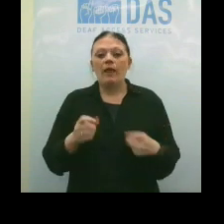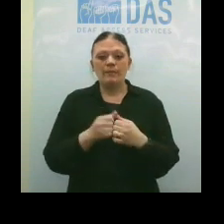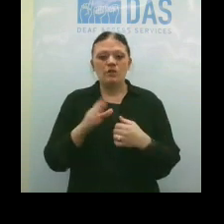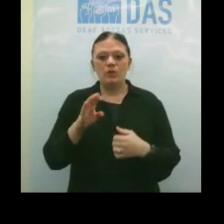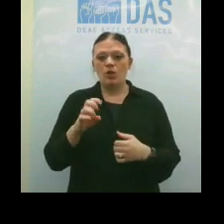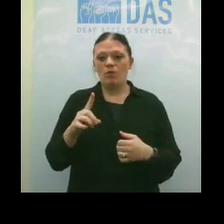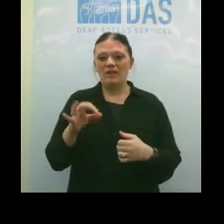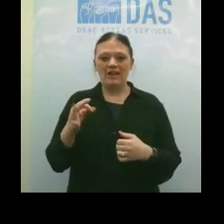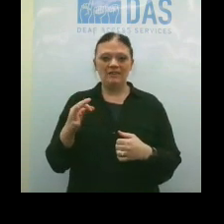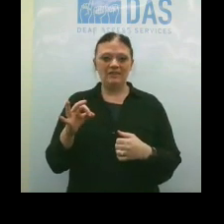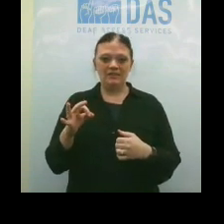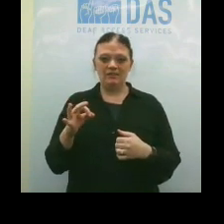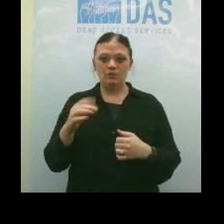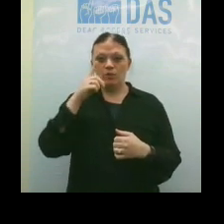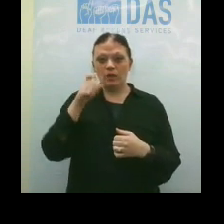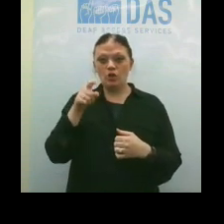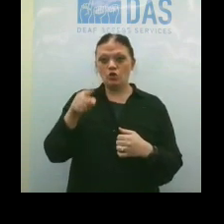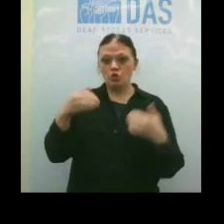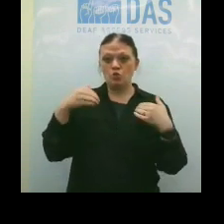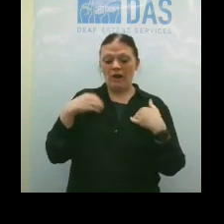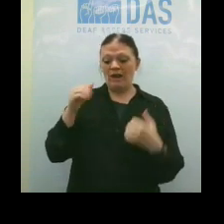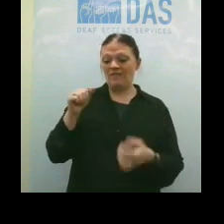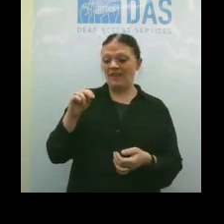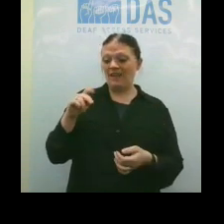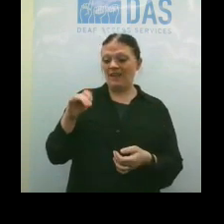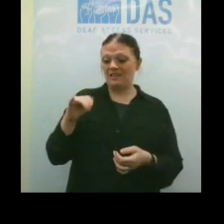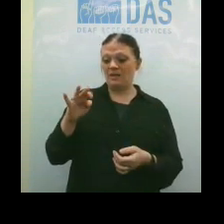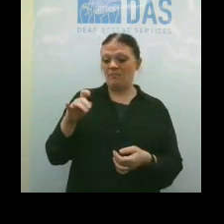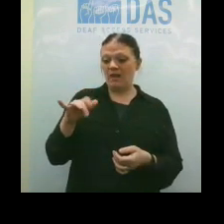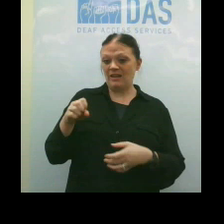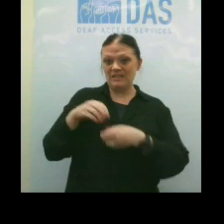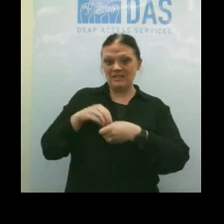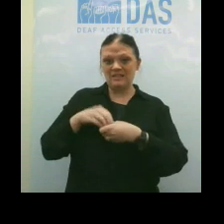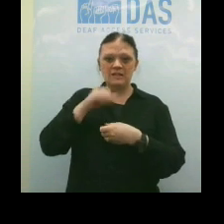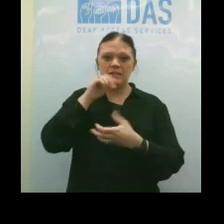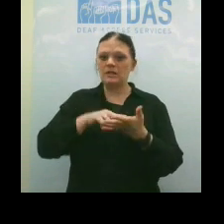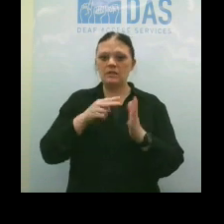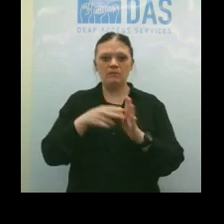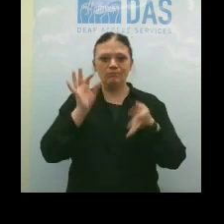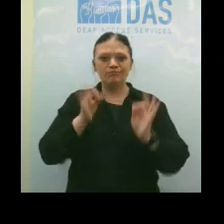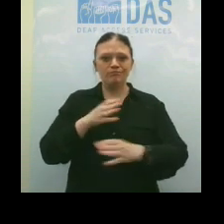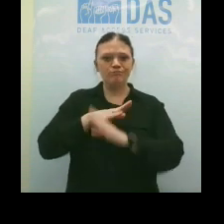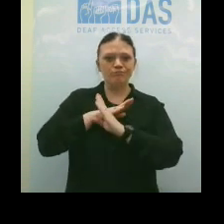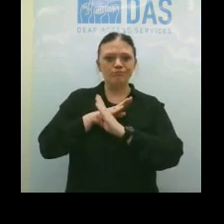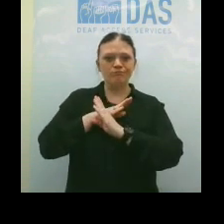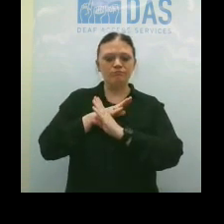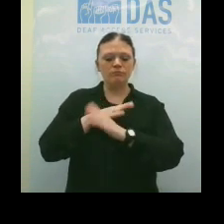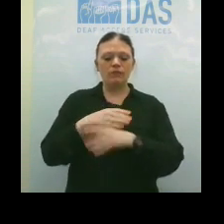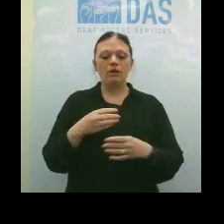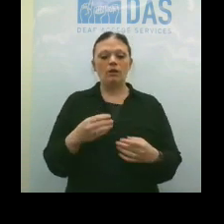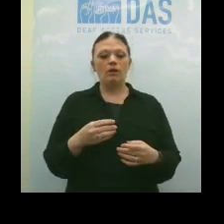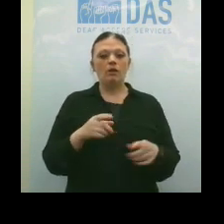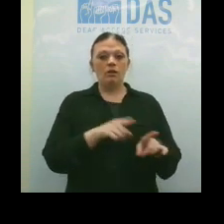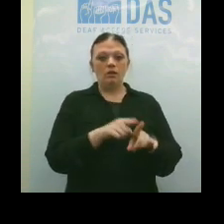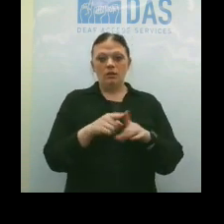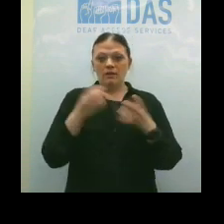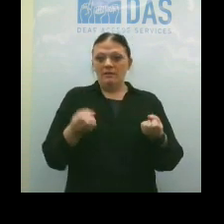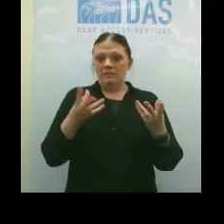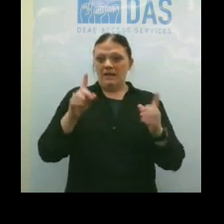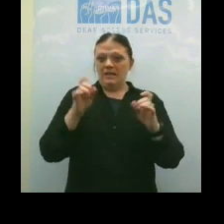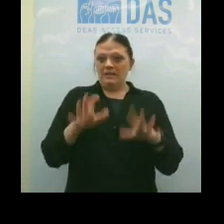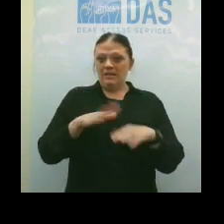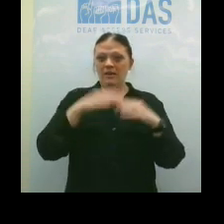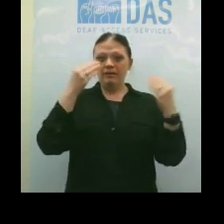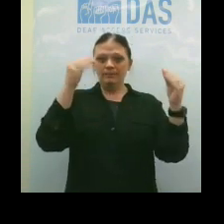COVID-19. So just because you have antibodies doesn't mean you're protected. Also, there are a lot of tests on the market now, and they're not